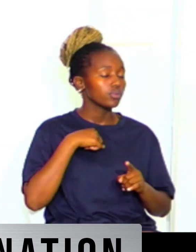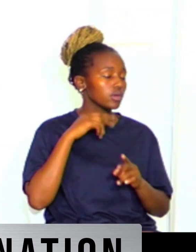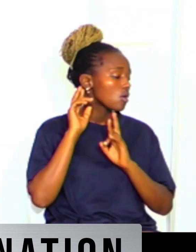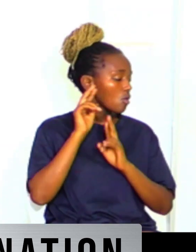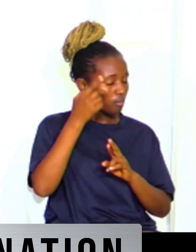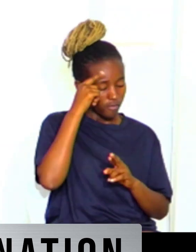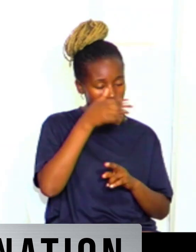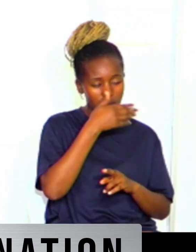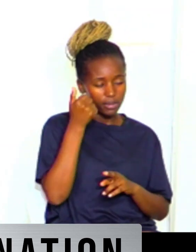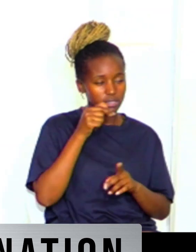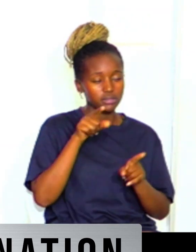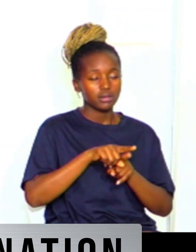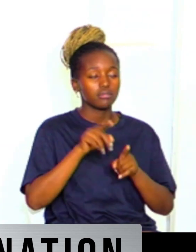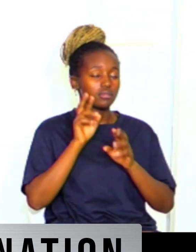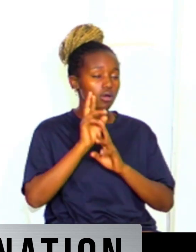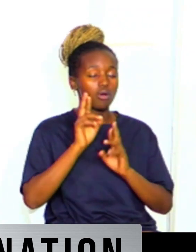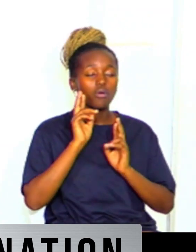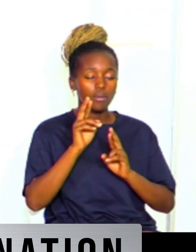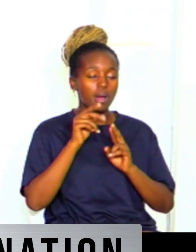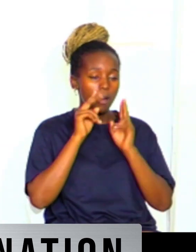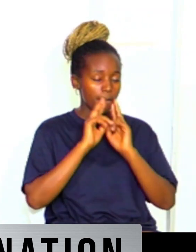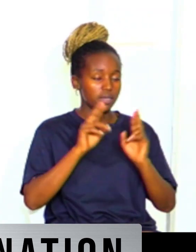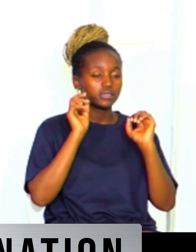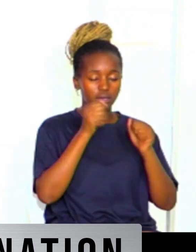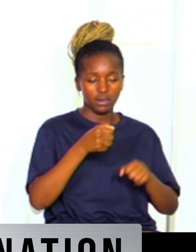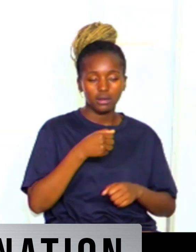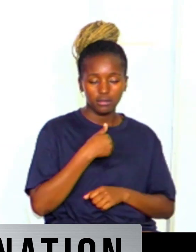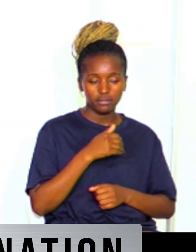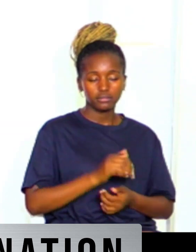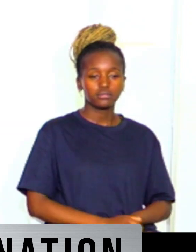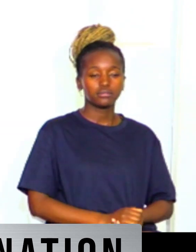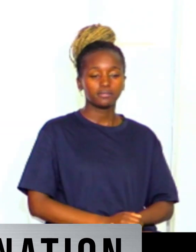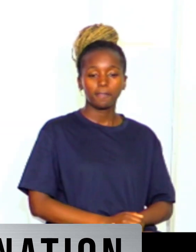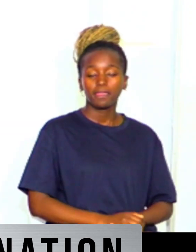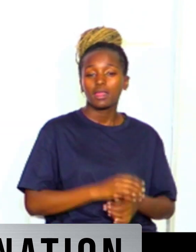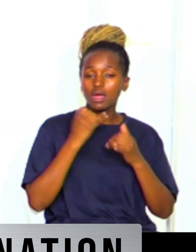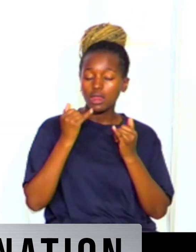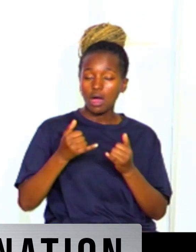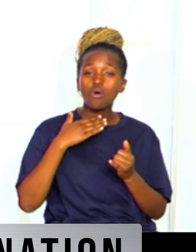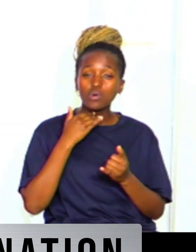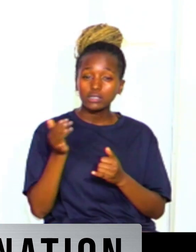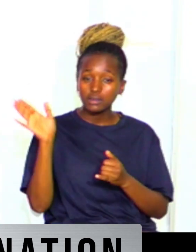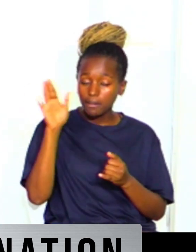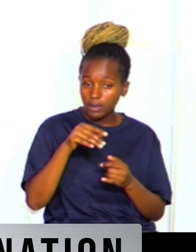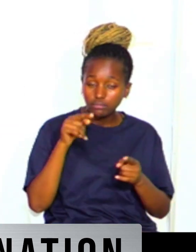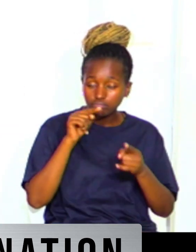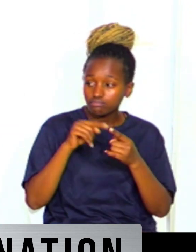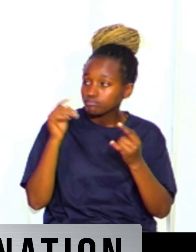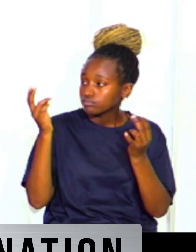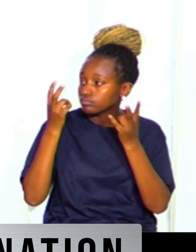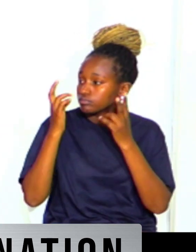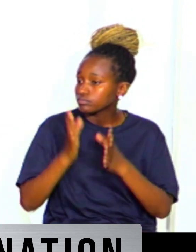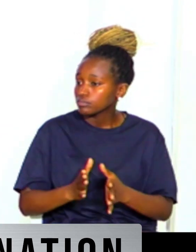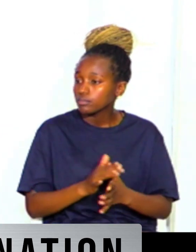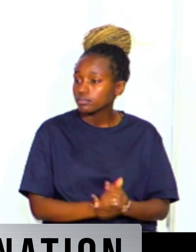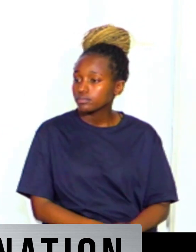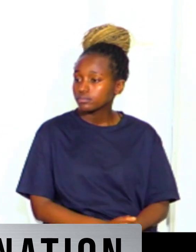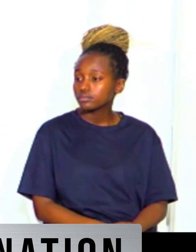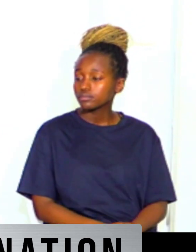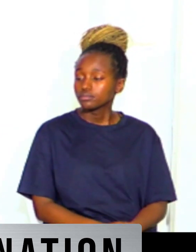Lissu avae. Okay. If you want peace. I want us to come back and tell me about Riggy